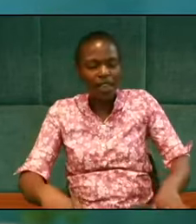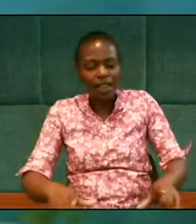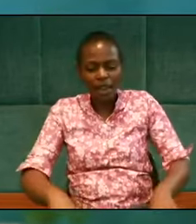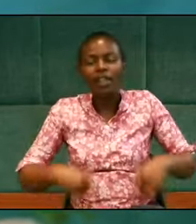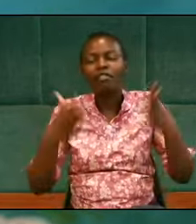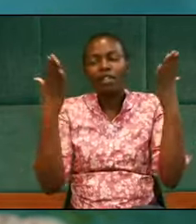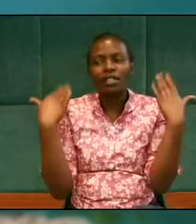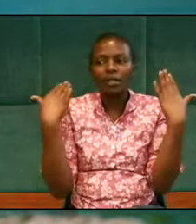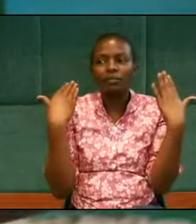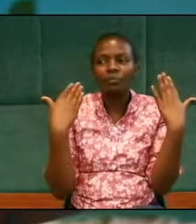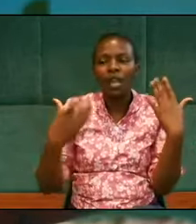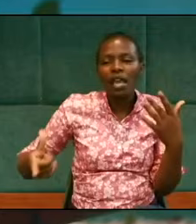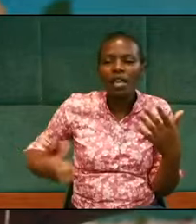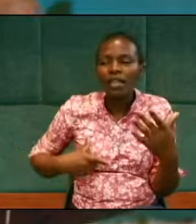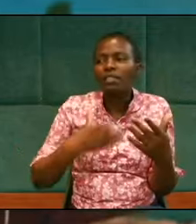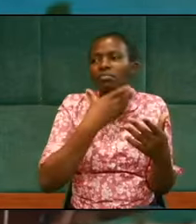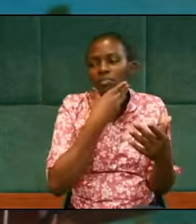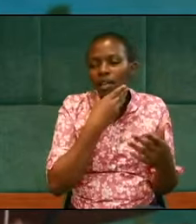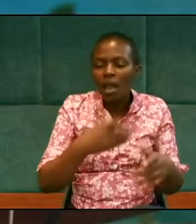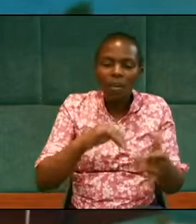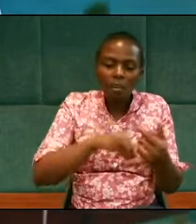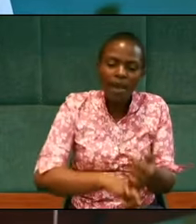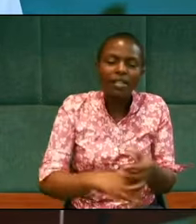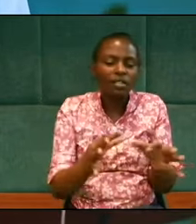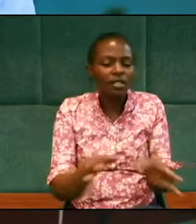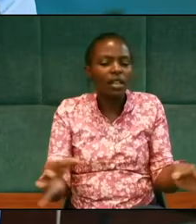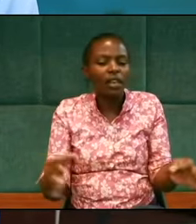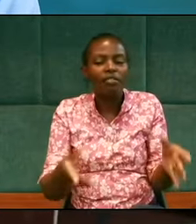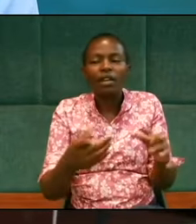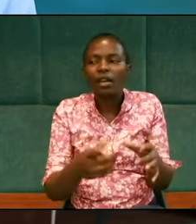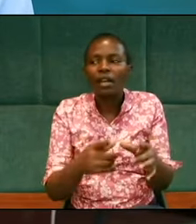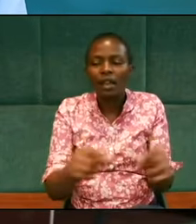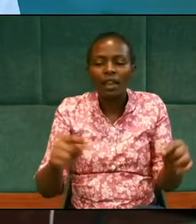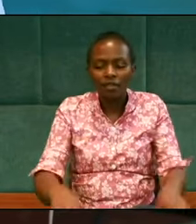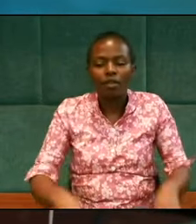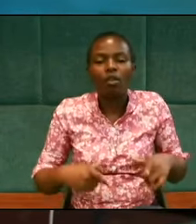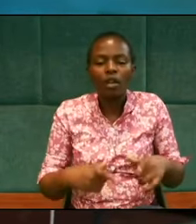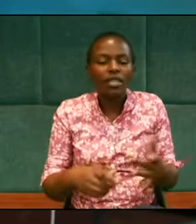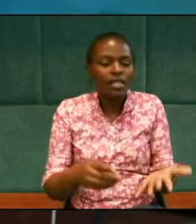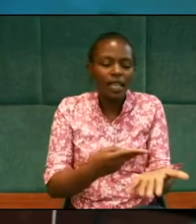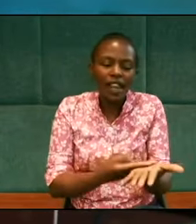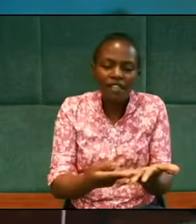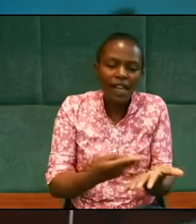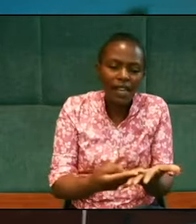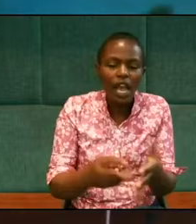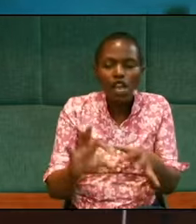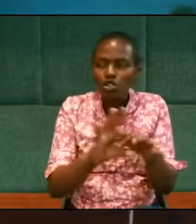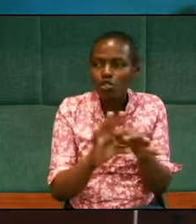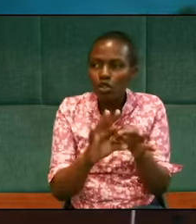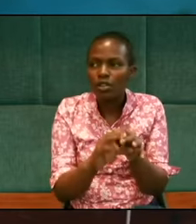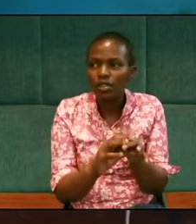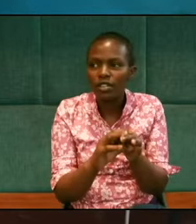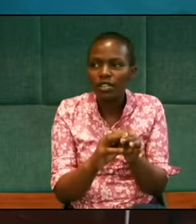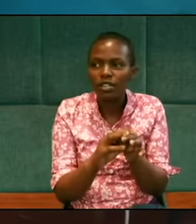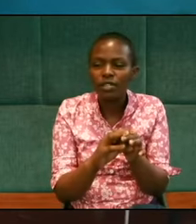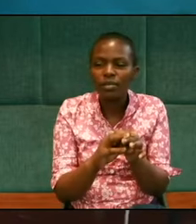Ladies and gentlemen, marriage is lifelong. It's a divine union. It's a divine union.